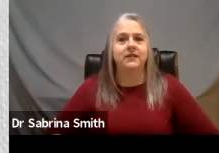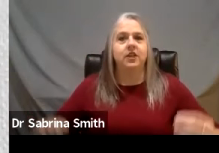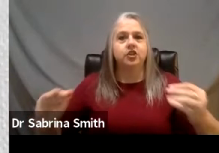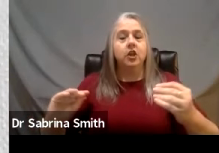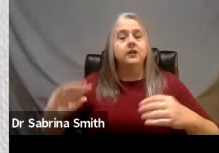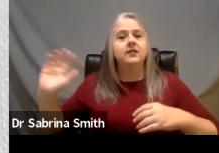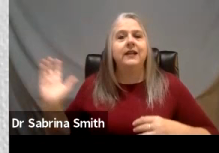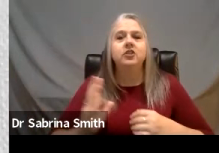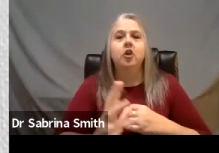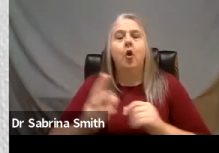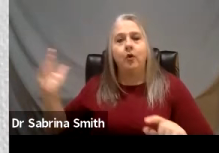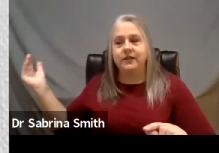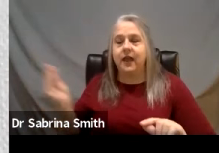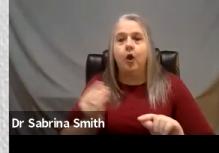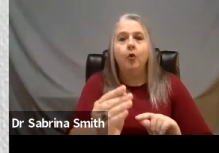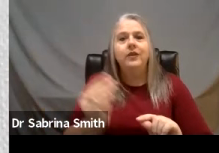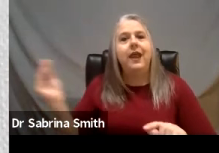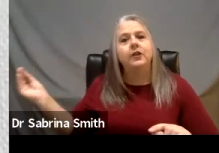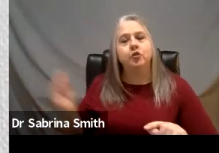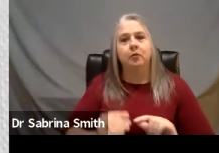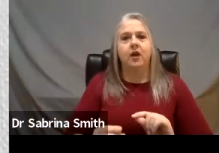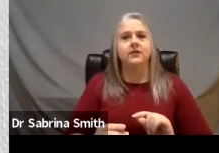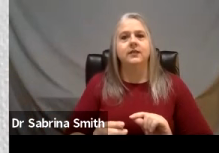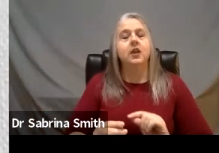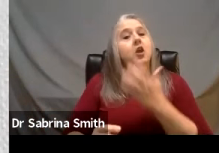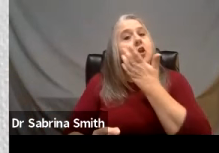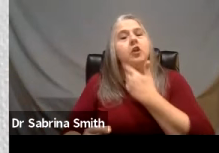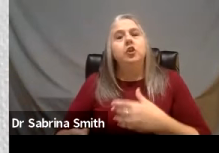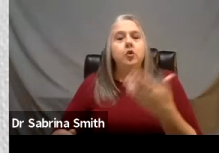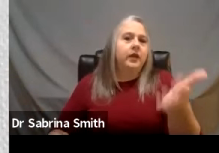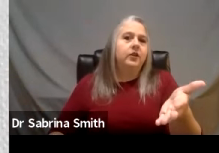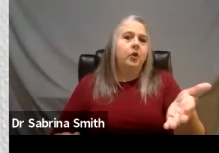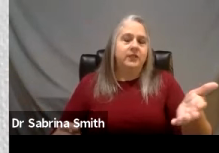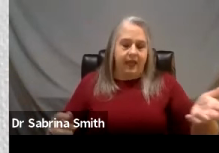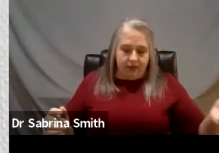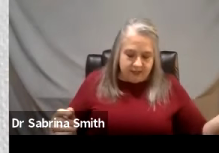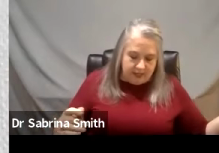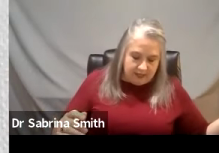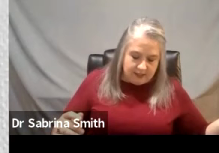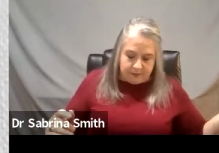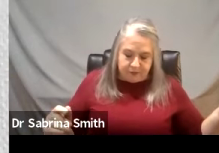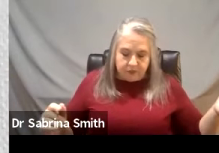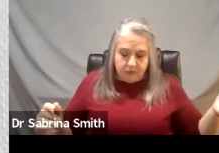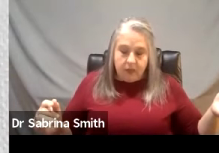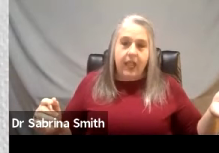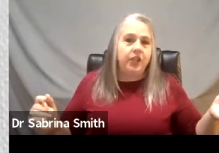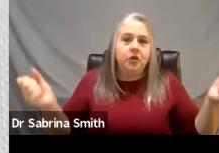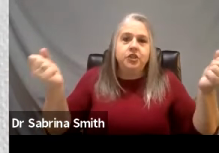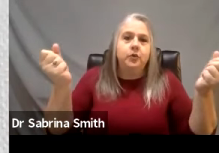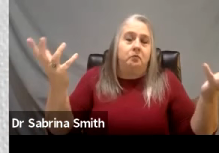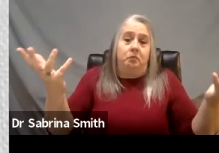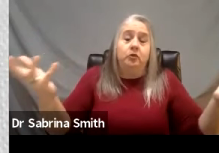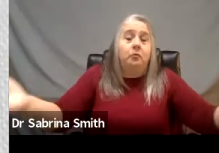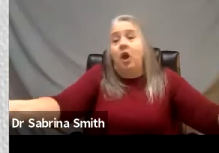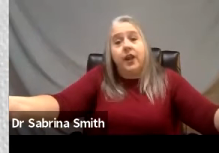their message? Because that's the goal, is that whole natural process. You can go take these tests and you can